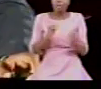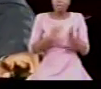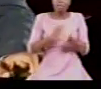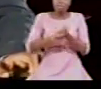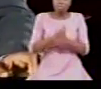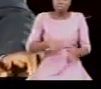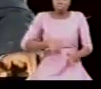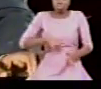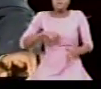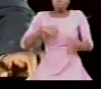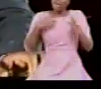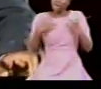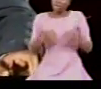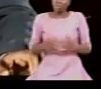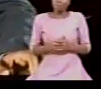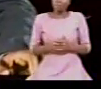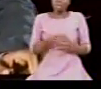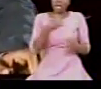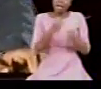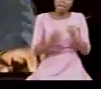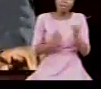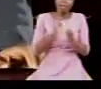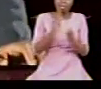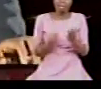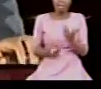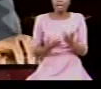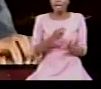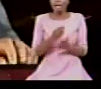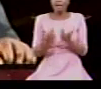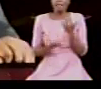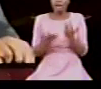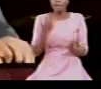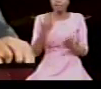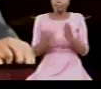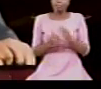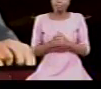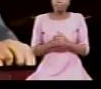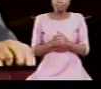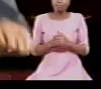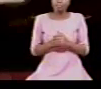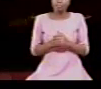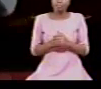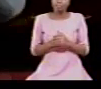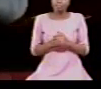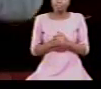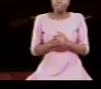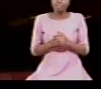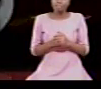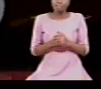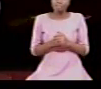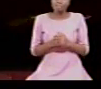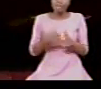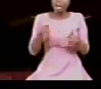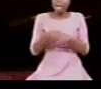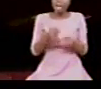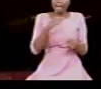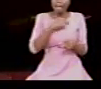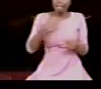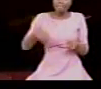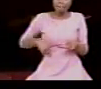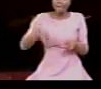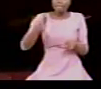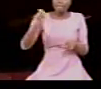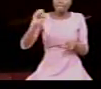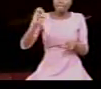and arrogant, and end up in hell. Like Nebuchadnezzar. He said, I did this, it's my